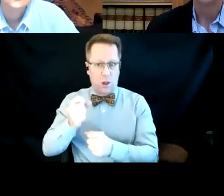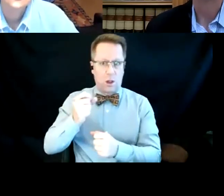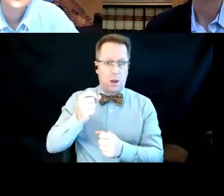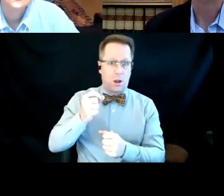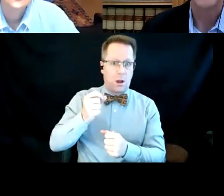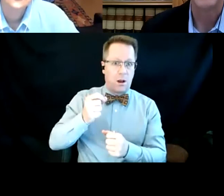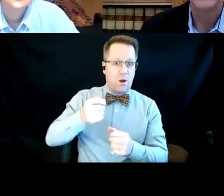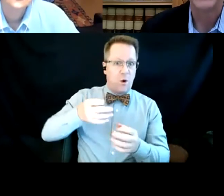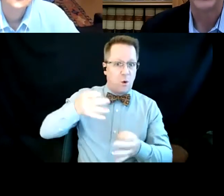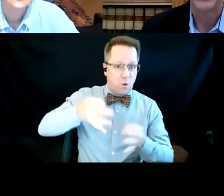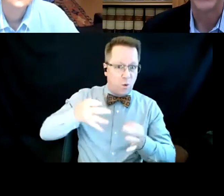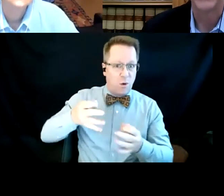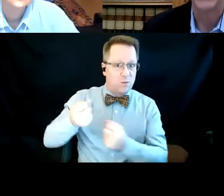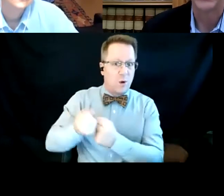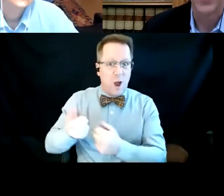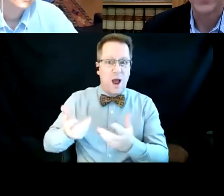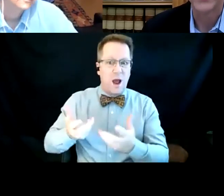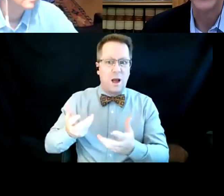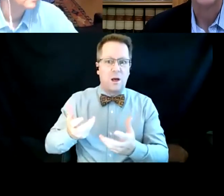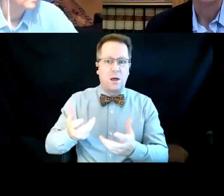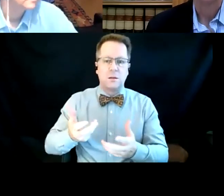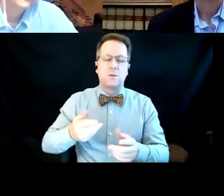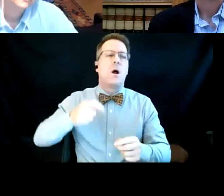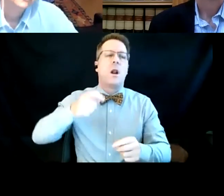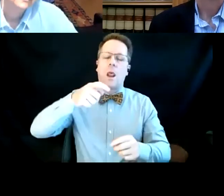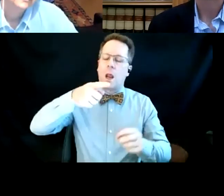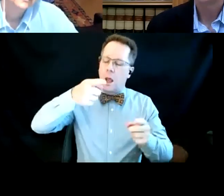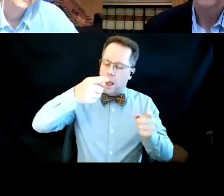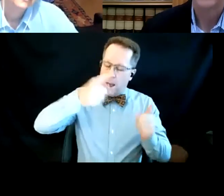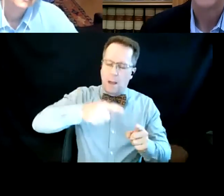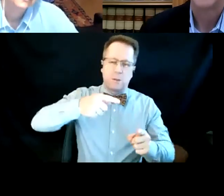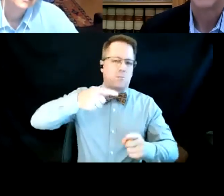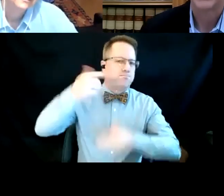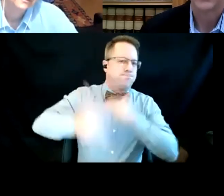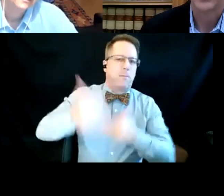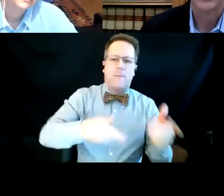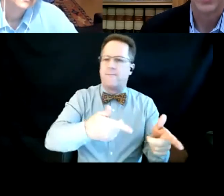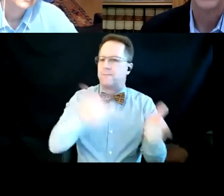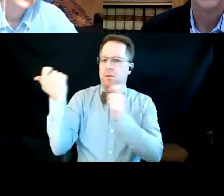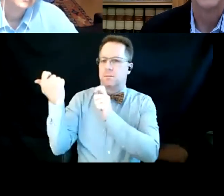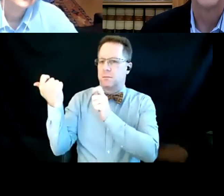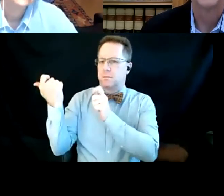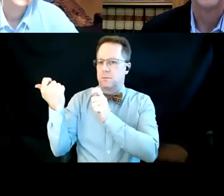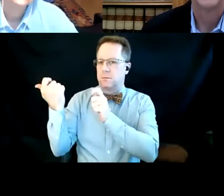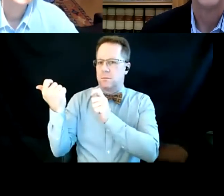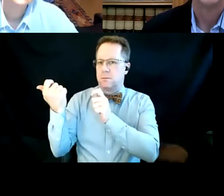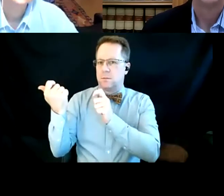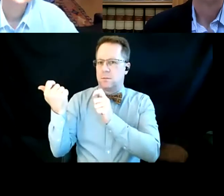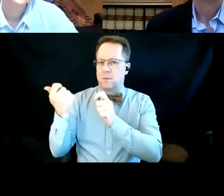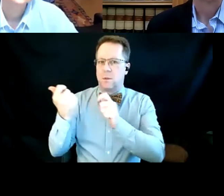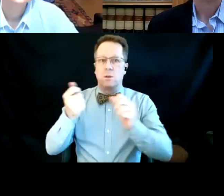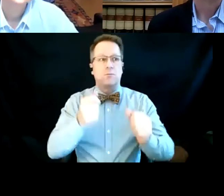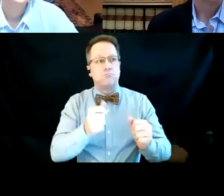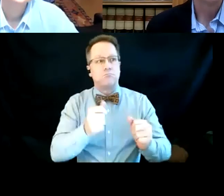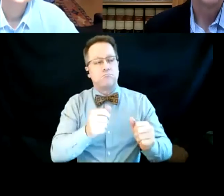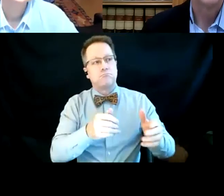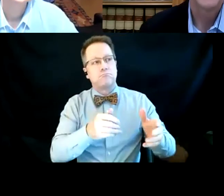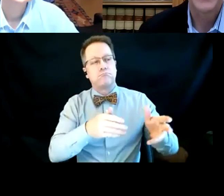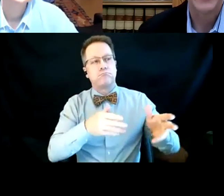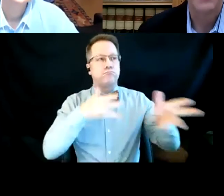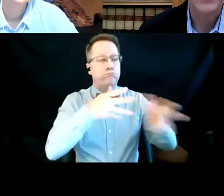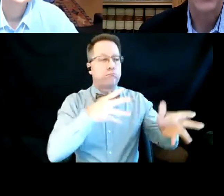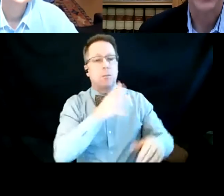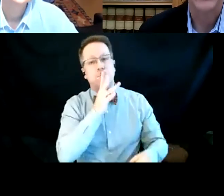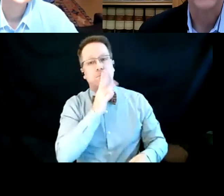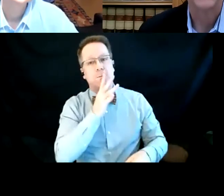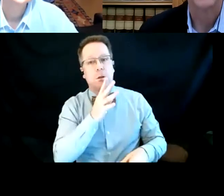it's done extremely quickly. There is no oral argument. There's very rarely